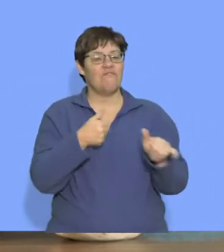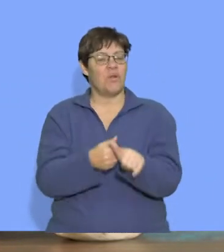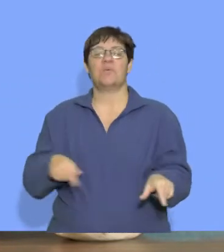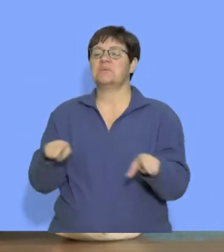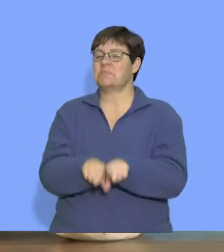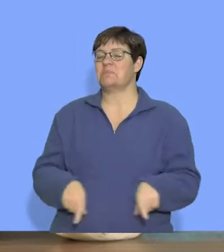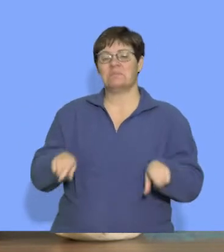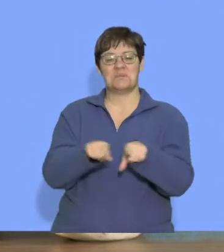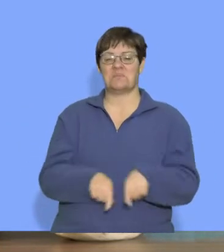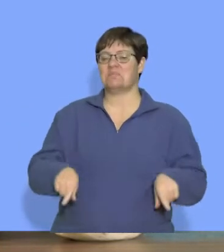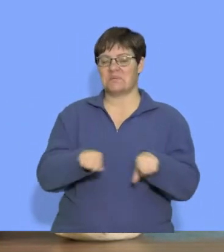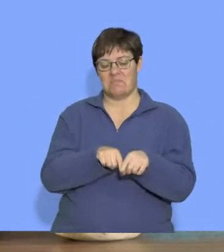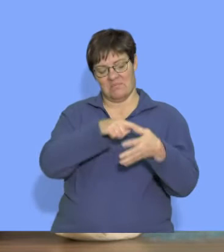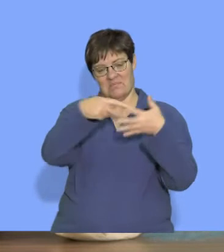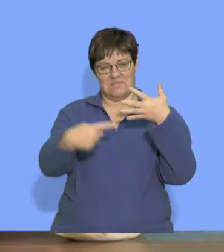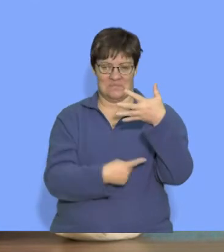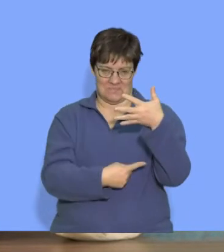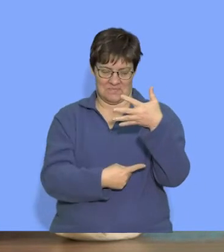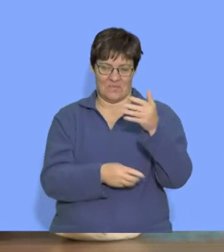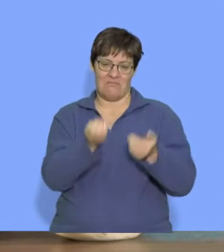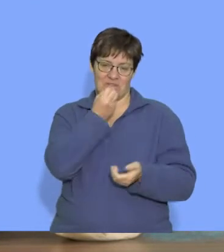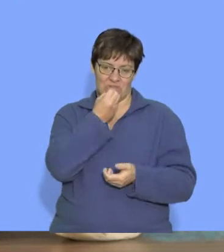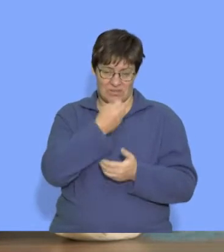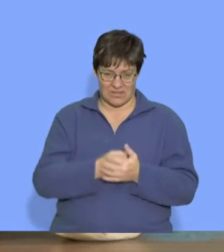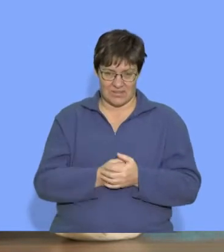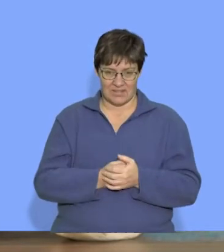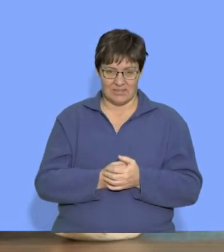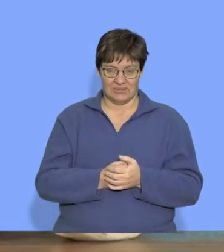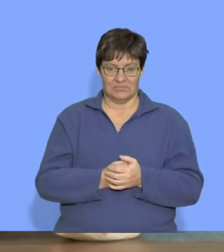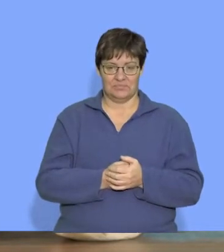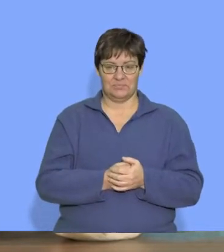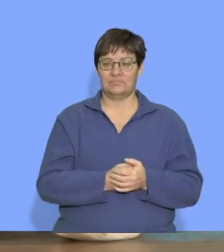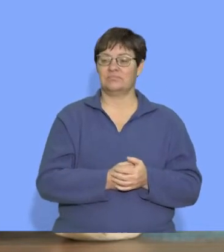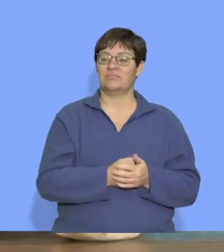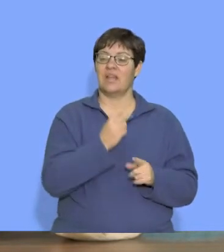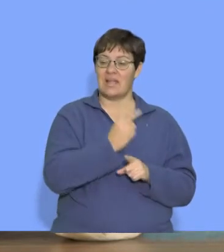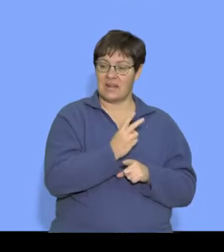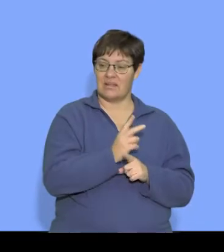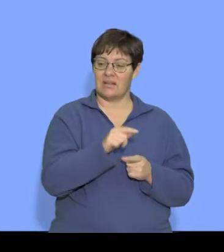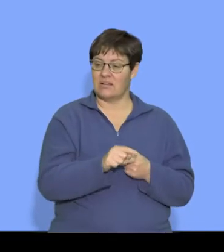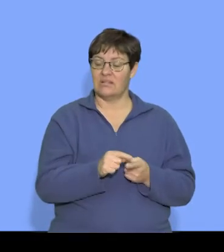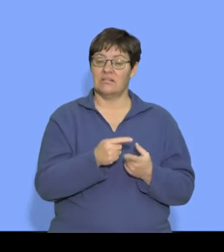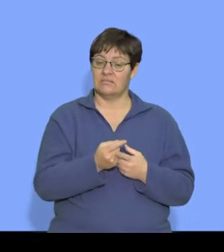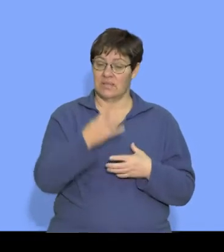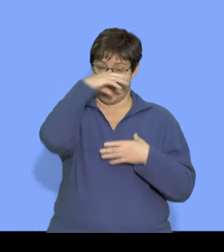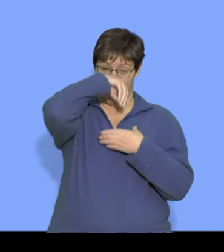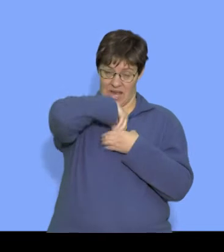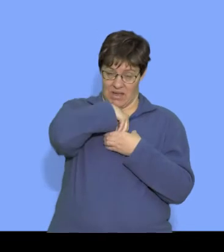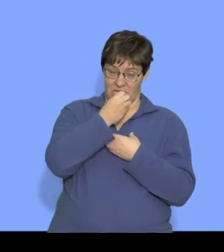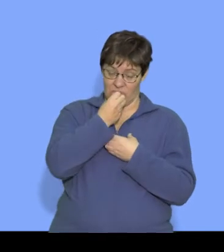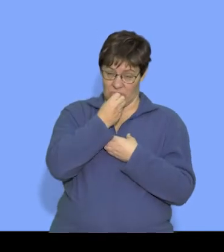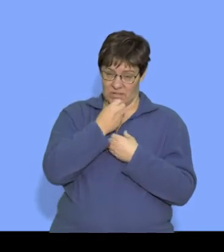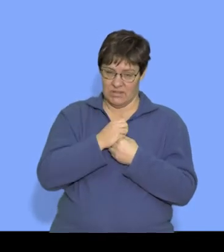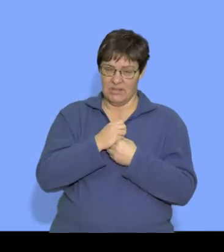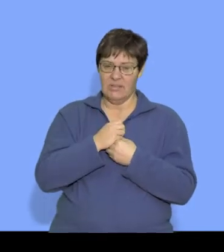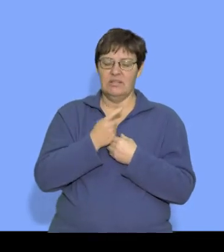the same basic 5 steps in nutrition. And that's essentially, again, a recap, being able to ingest the